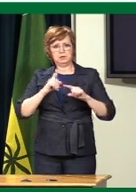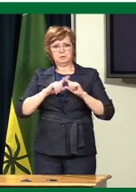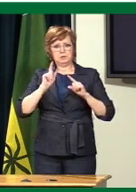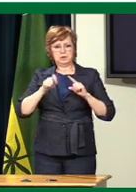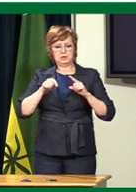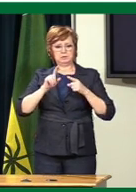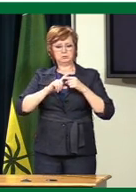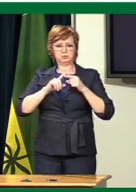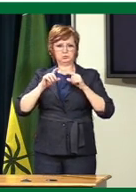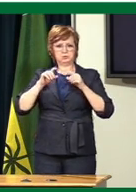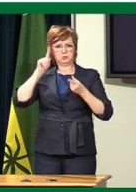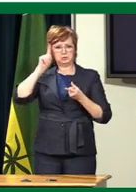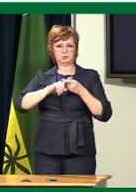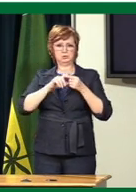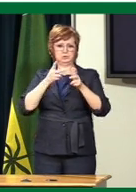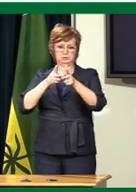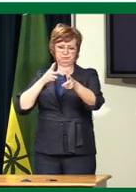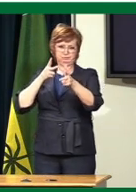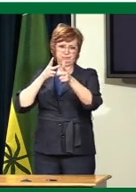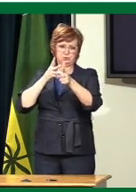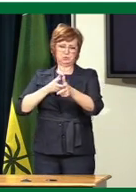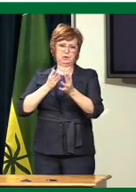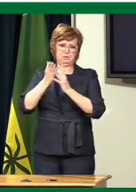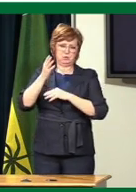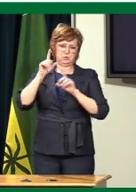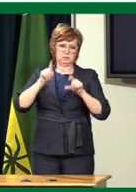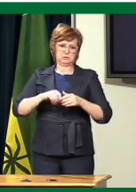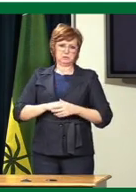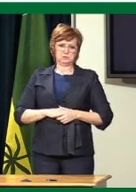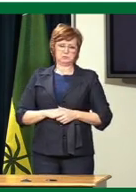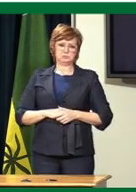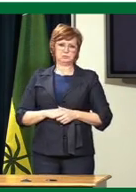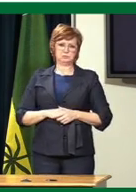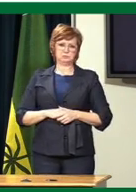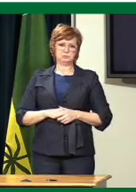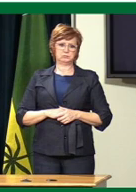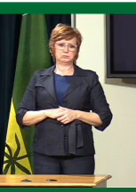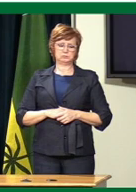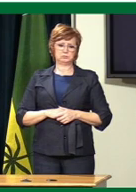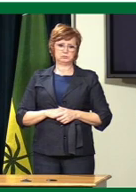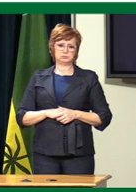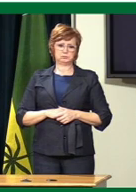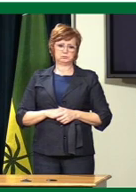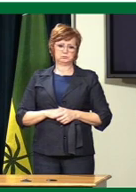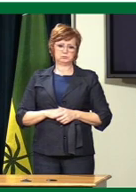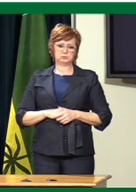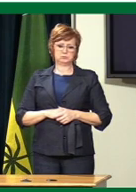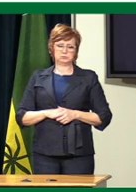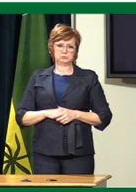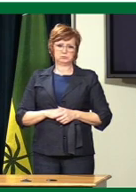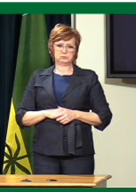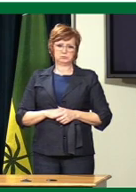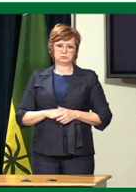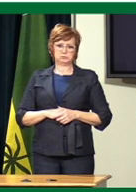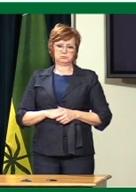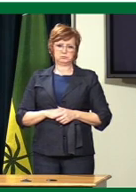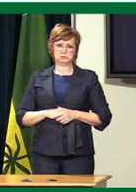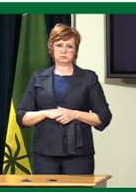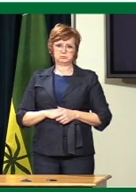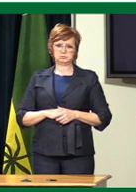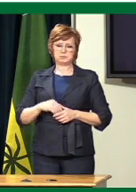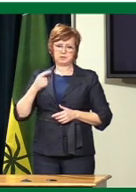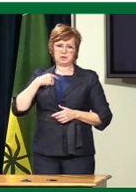to try and shrink the number of people that are seeking a test? How are we dealing with this? I guess in some days it can be overwhelmed